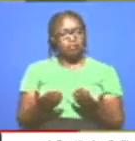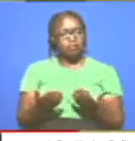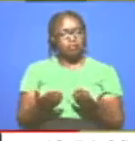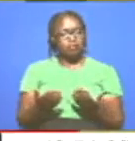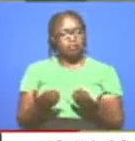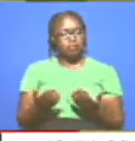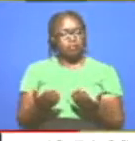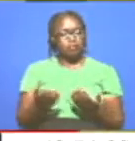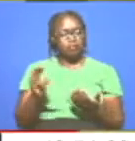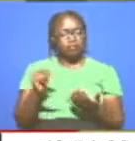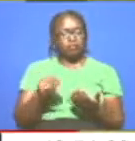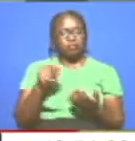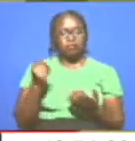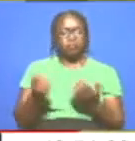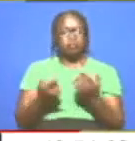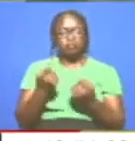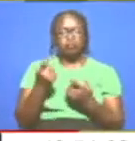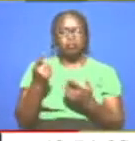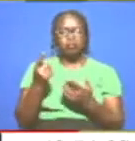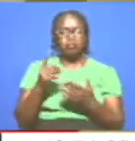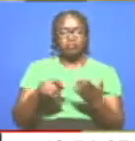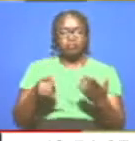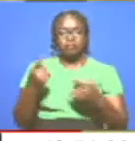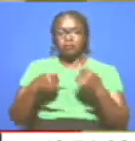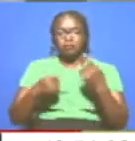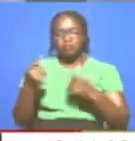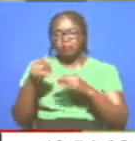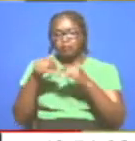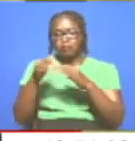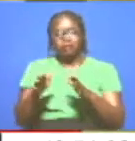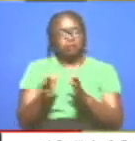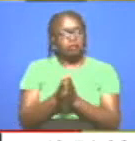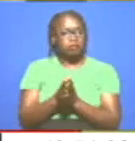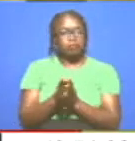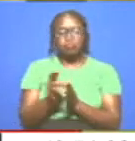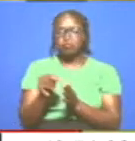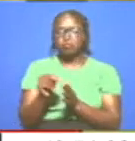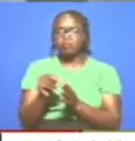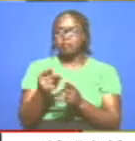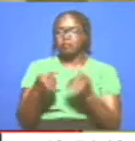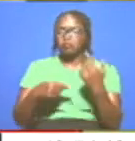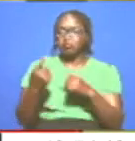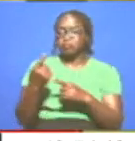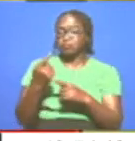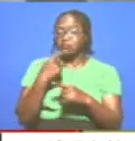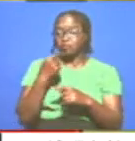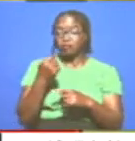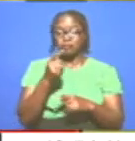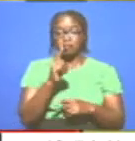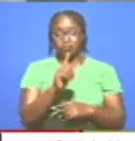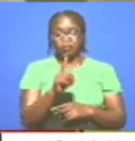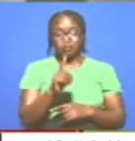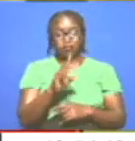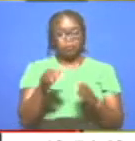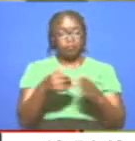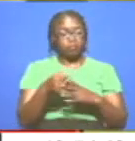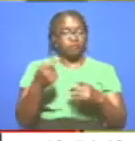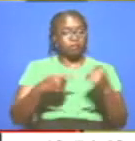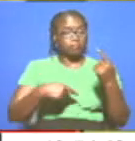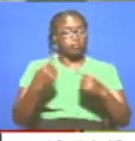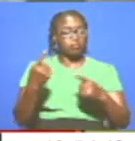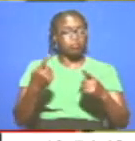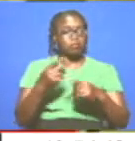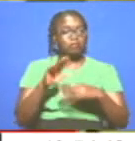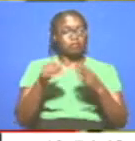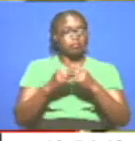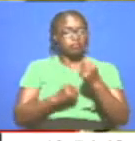it doesn't matter whether you won or you lost. A win for Manoj is a win for all of us as cricketers. Let's all rally behind him